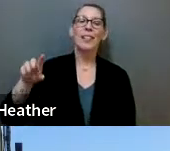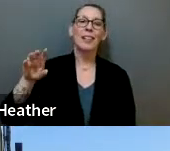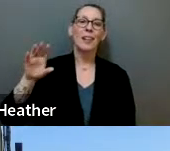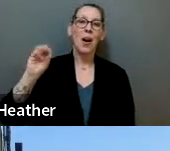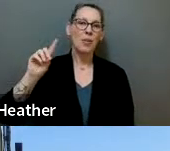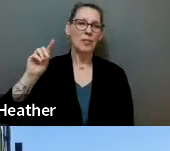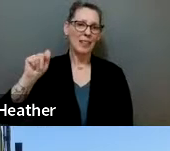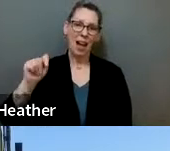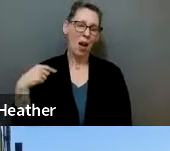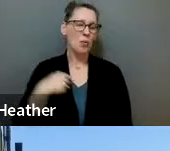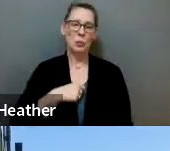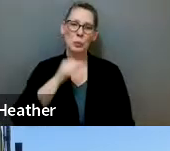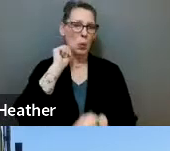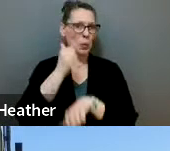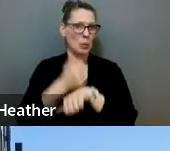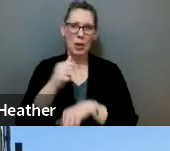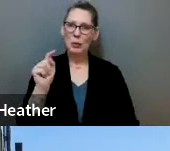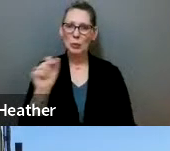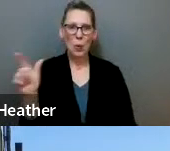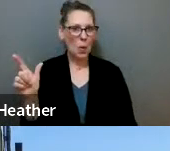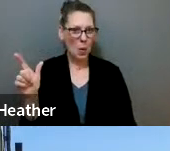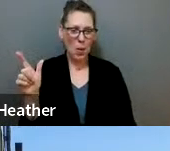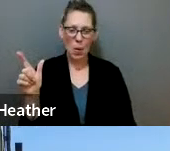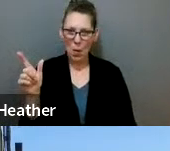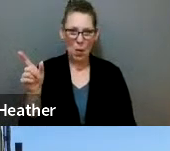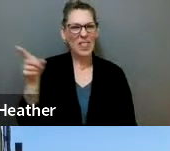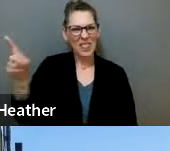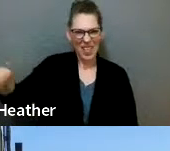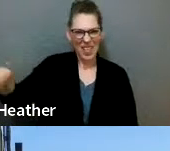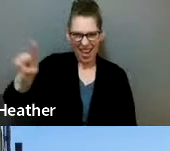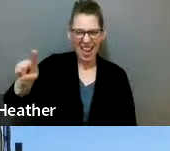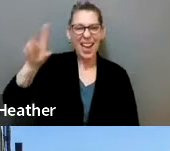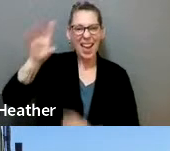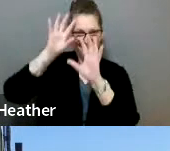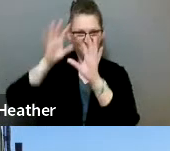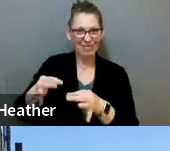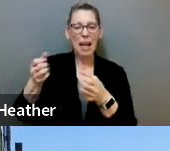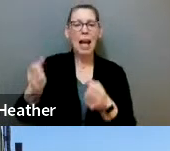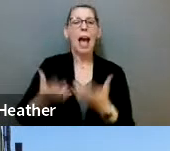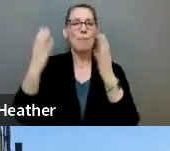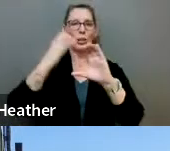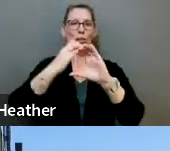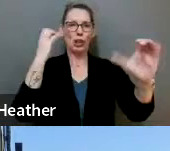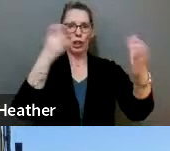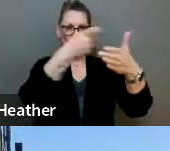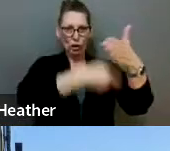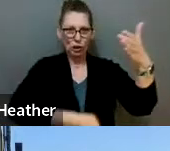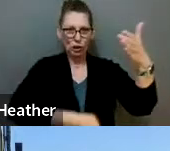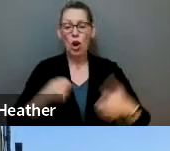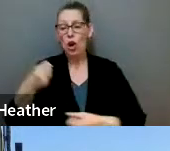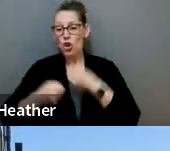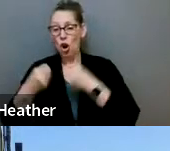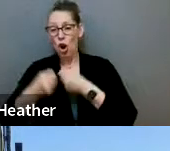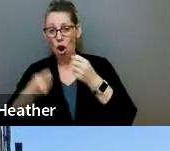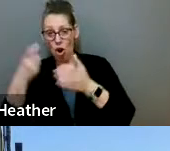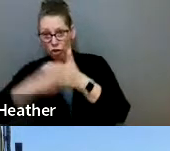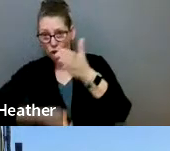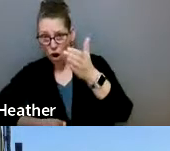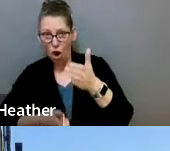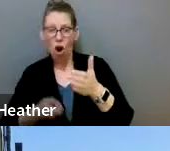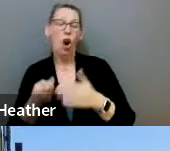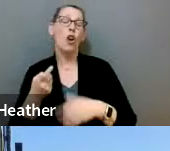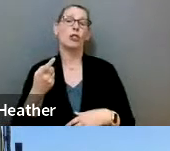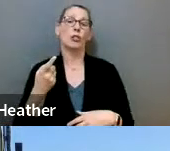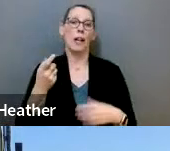Transportation Commission set the toll rates. So they are the decision makers on how much a truck is charged, how much a car is charged to cross the